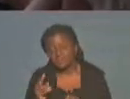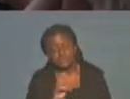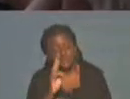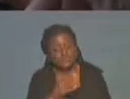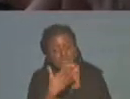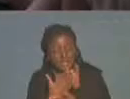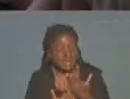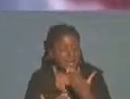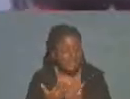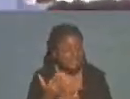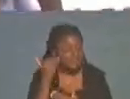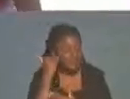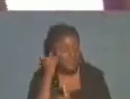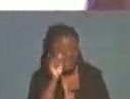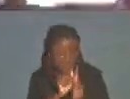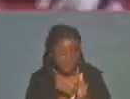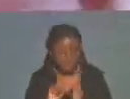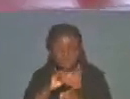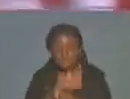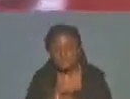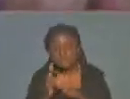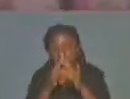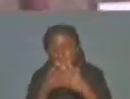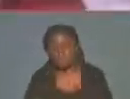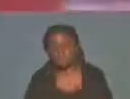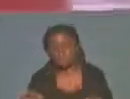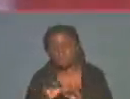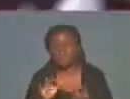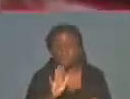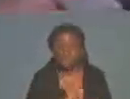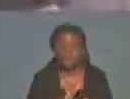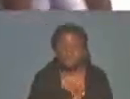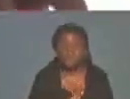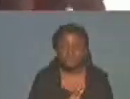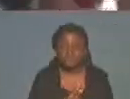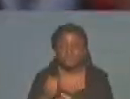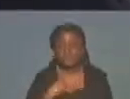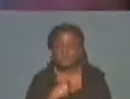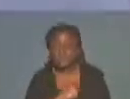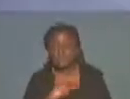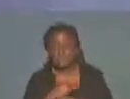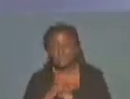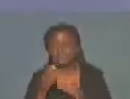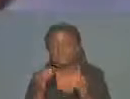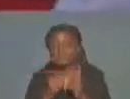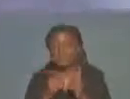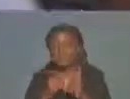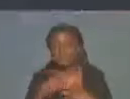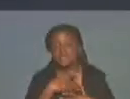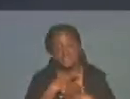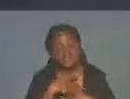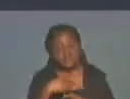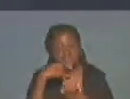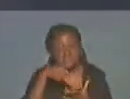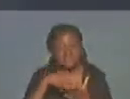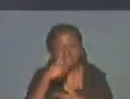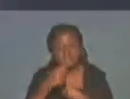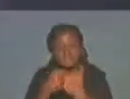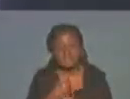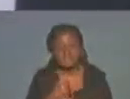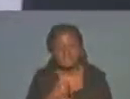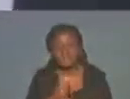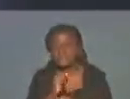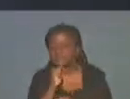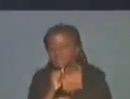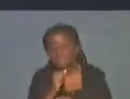job is very important. It's also why school officials have made it a little more interesting this year. Instead of the traditional career booths,